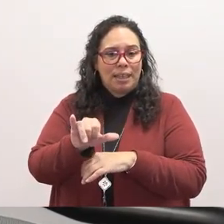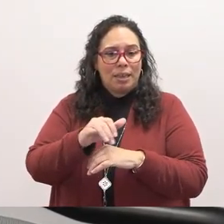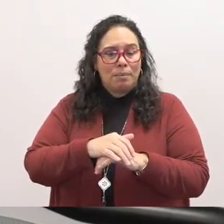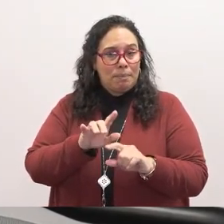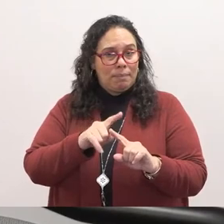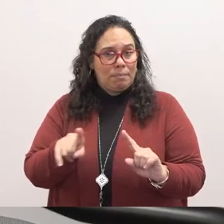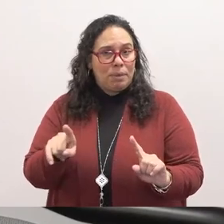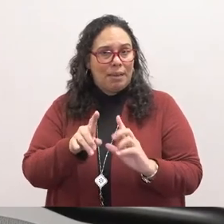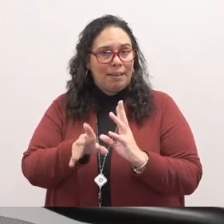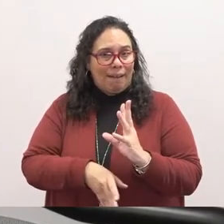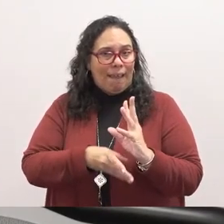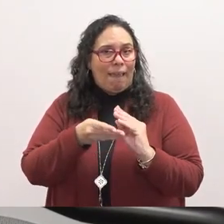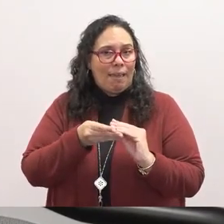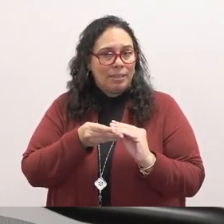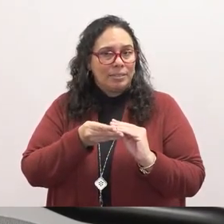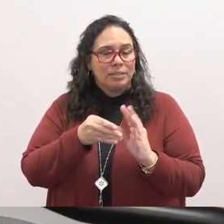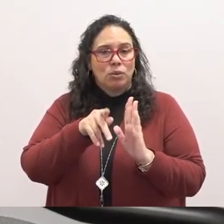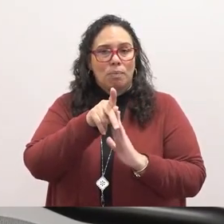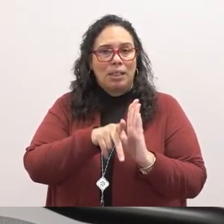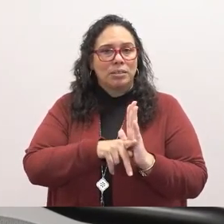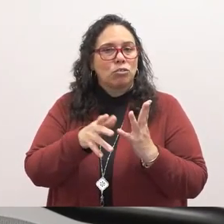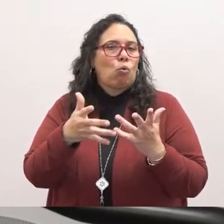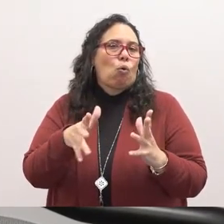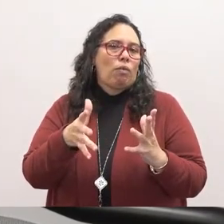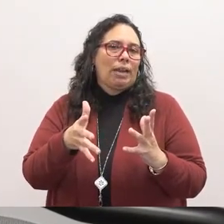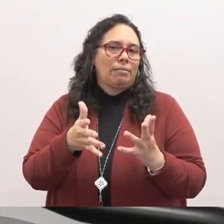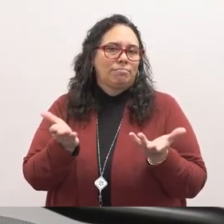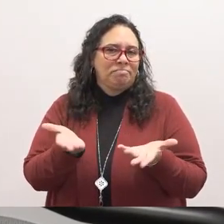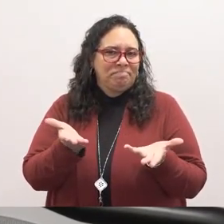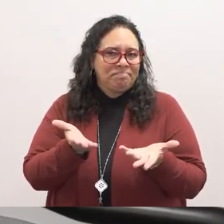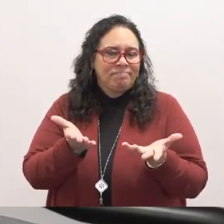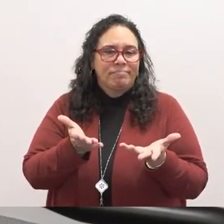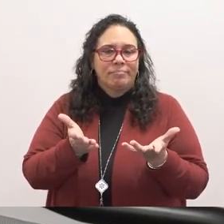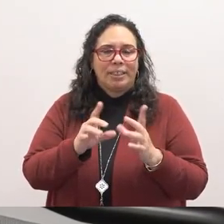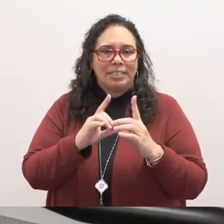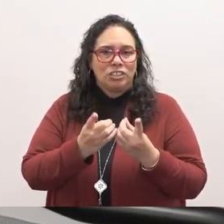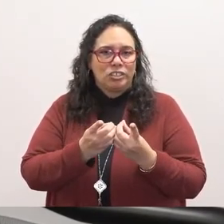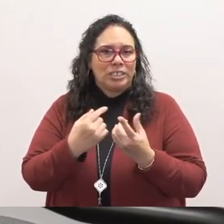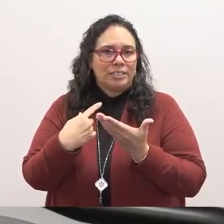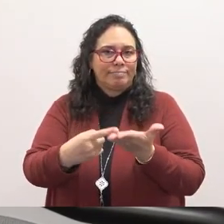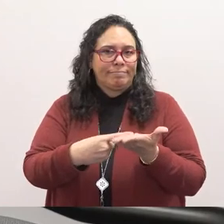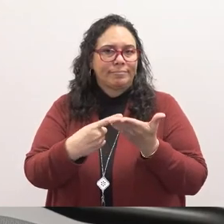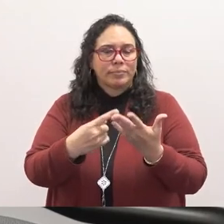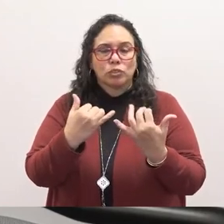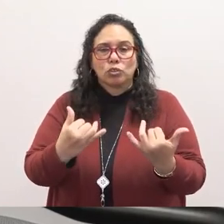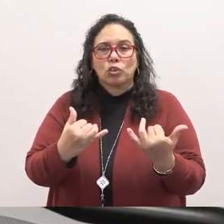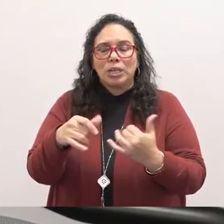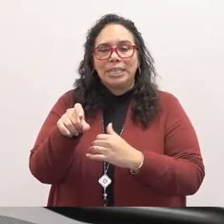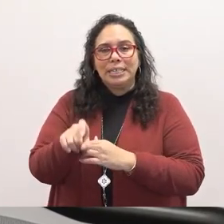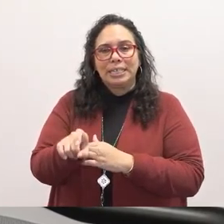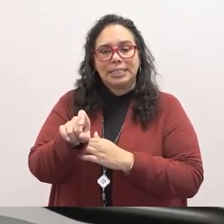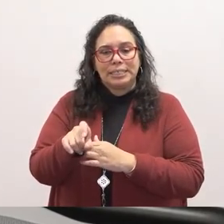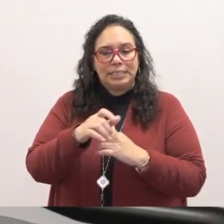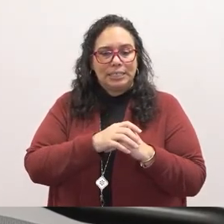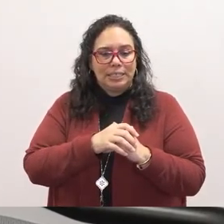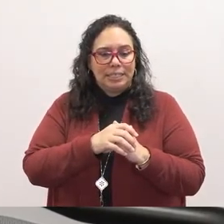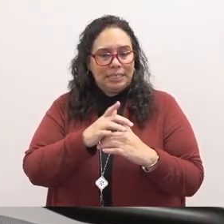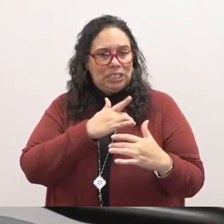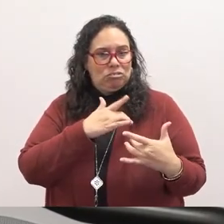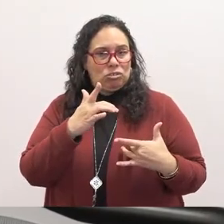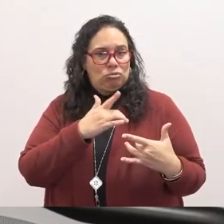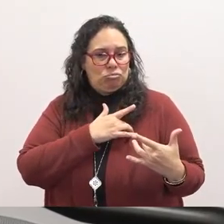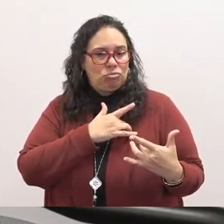item adds to a policy that has existed for quite some time to address the current needs and the